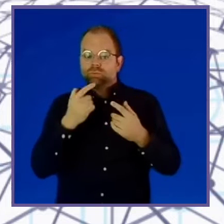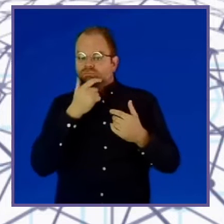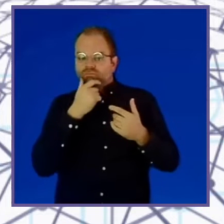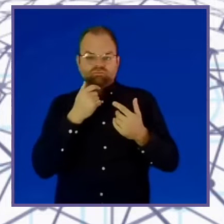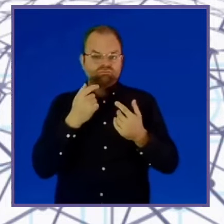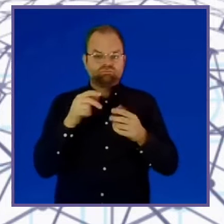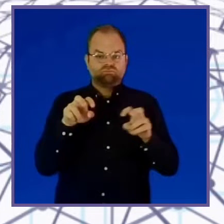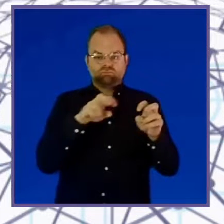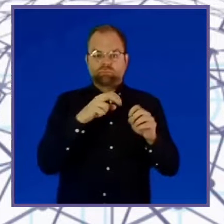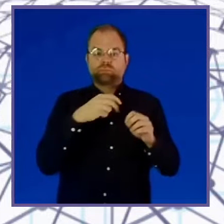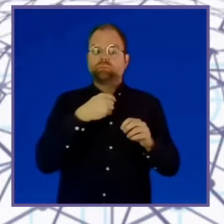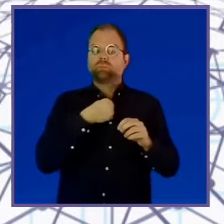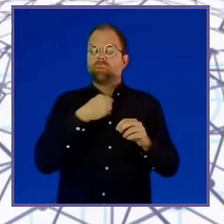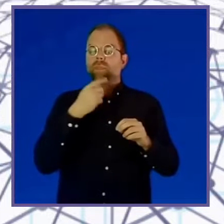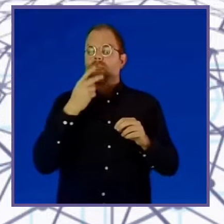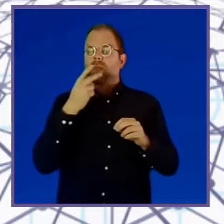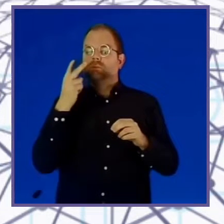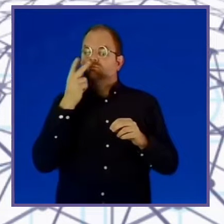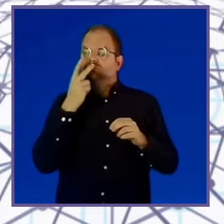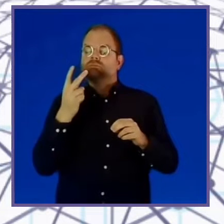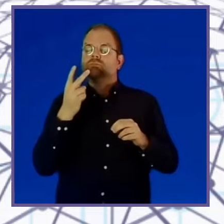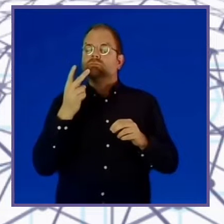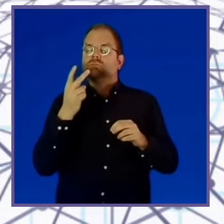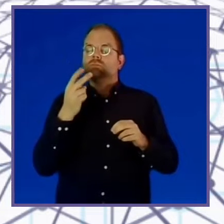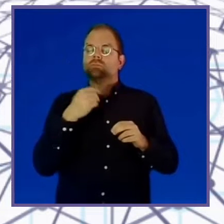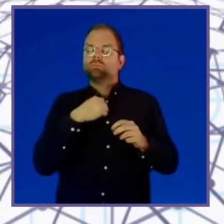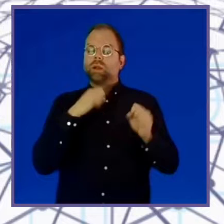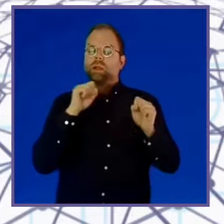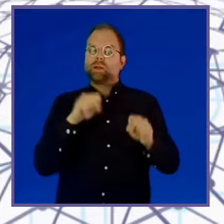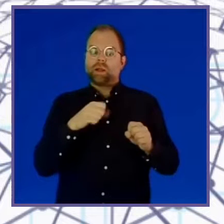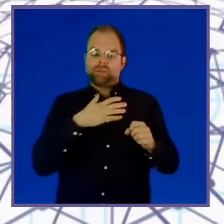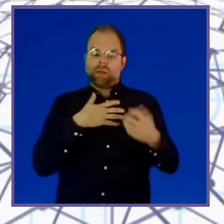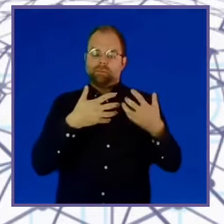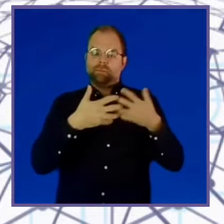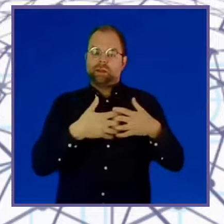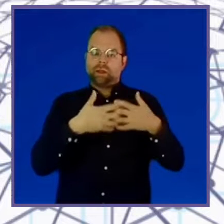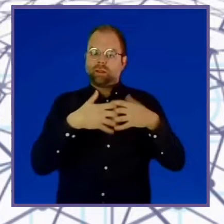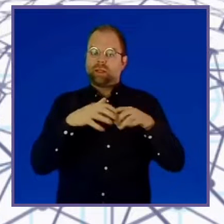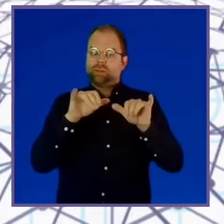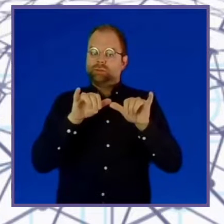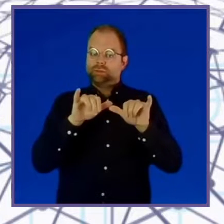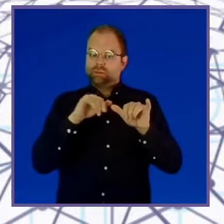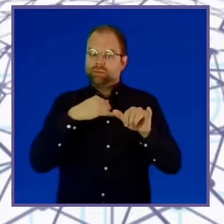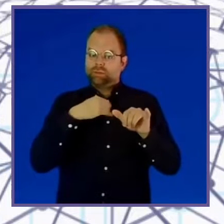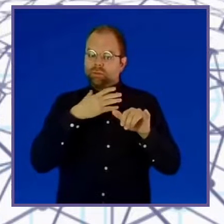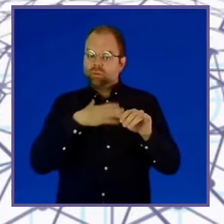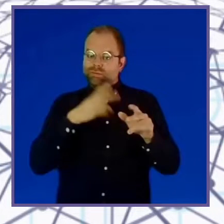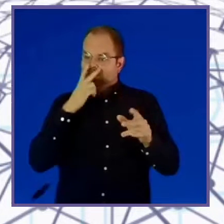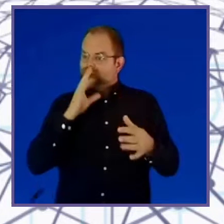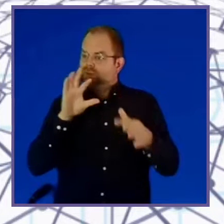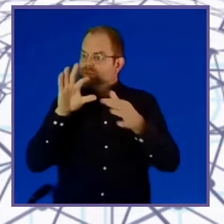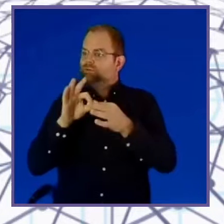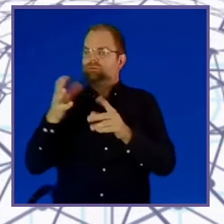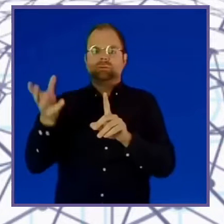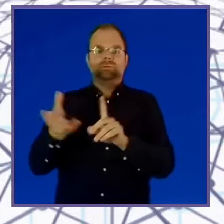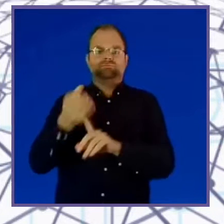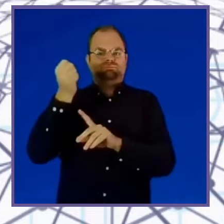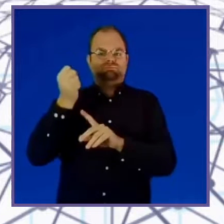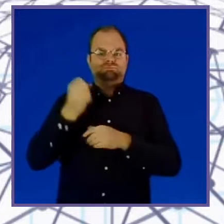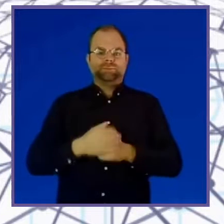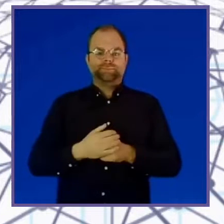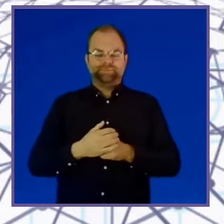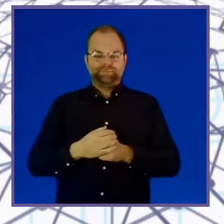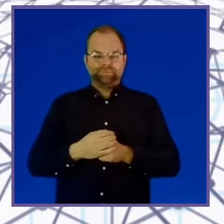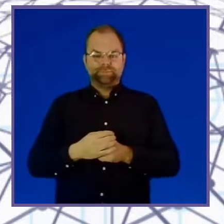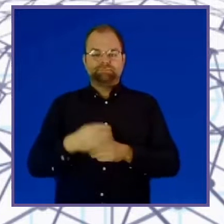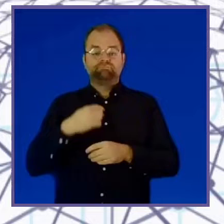my joy. And I decided this is the area that I want to work on. So after my bachelor's,